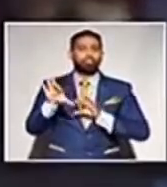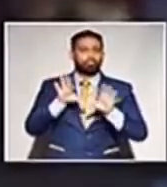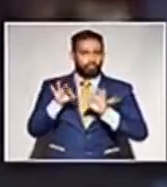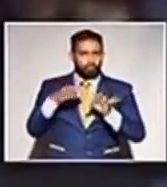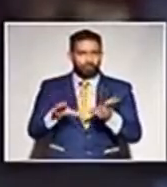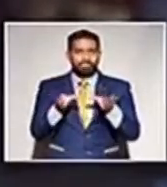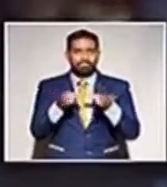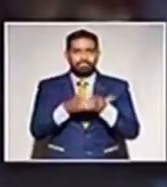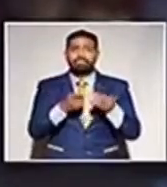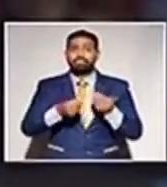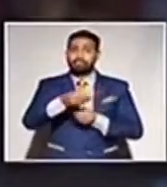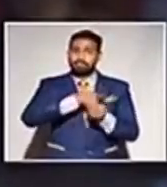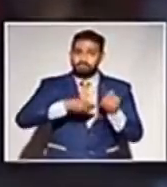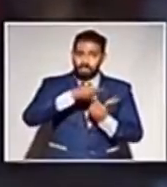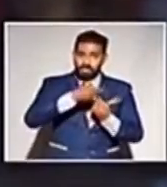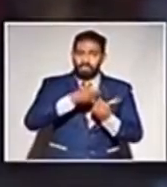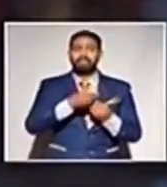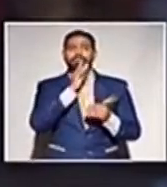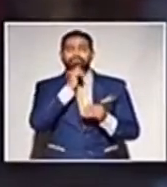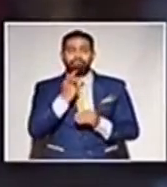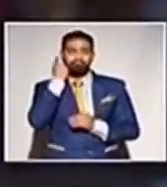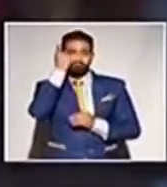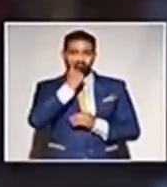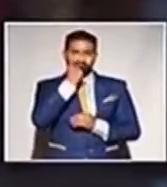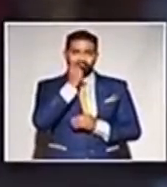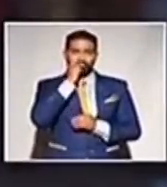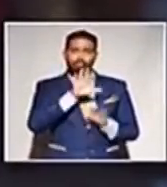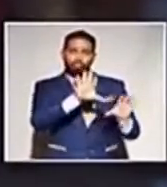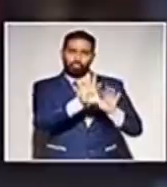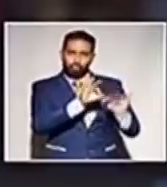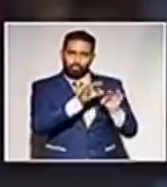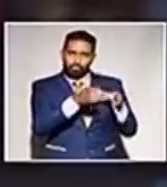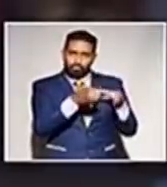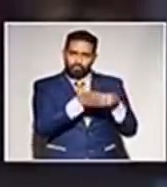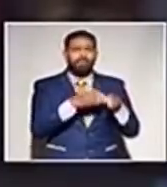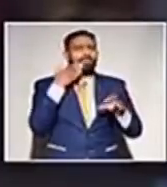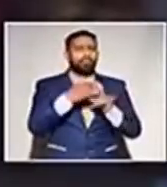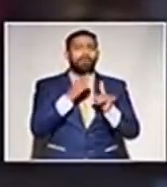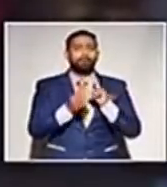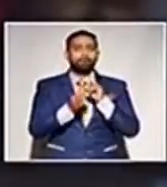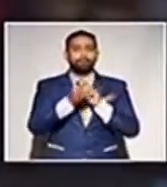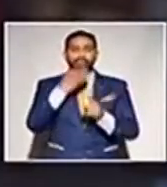economic experts as members of the Presidential Advisory Council